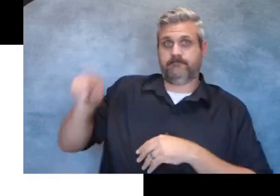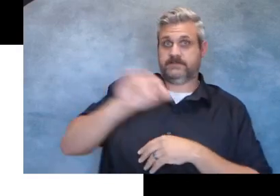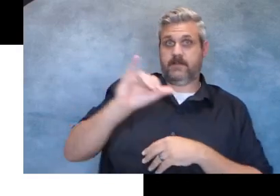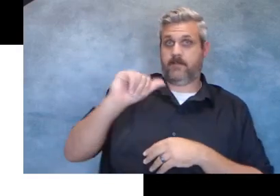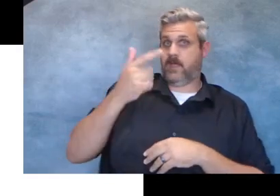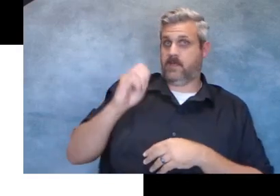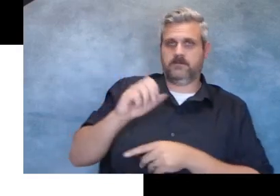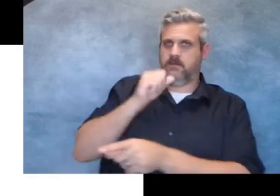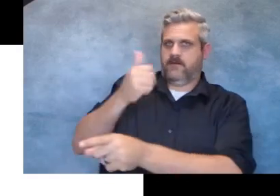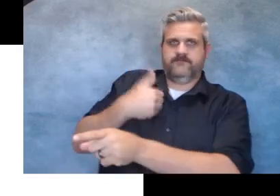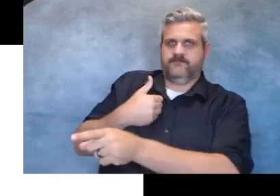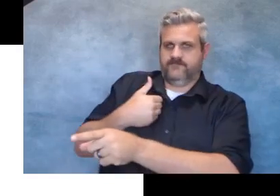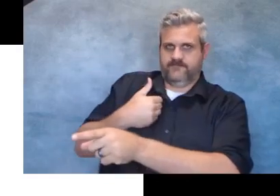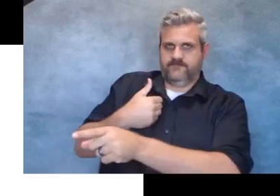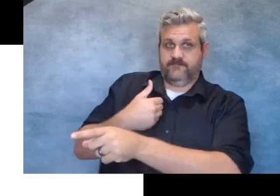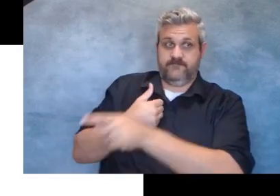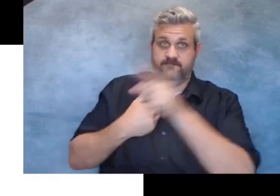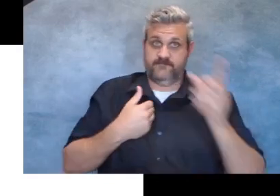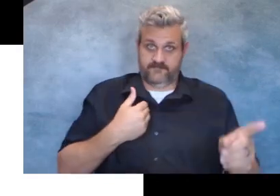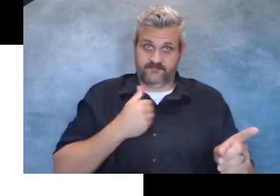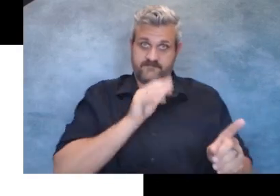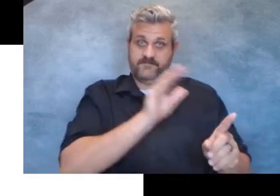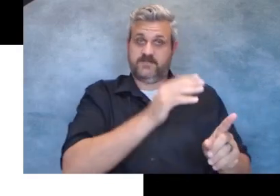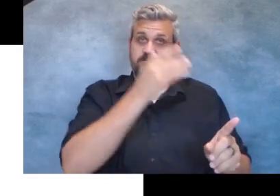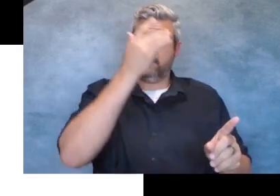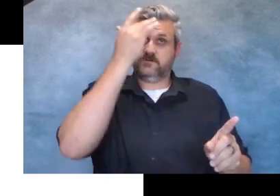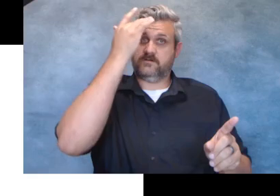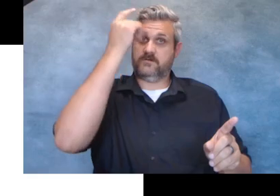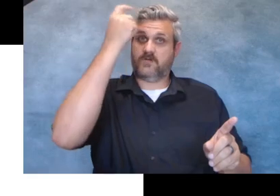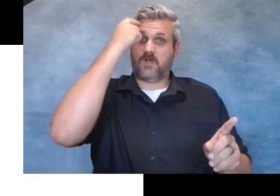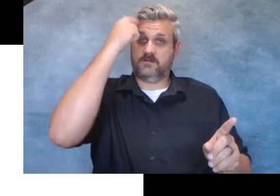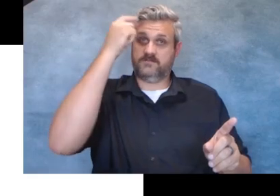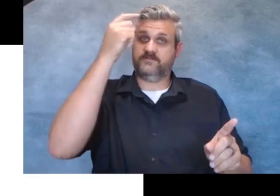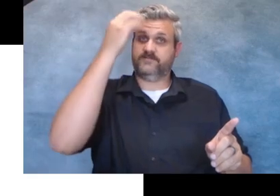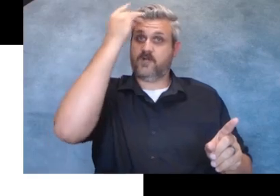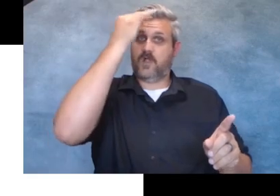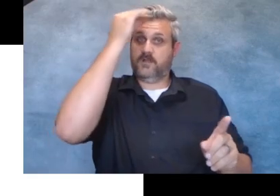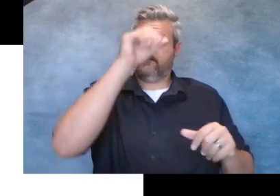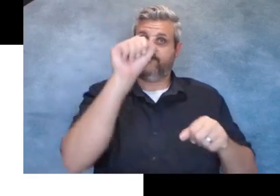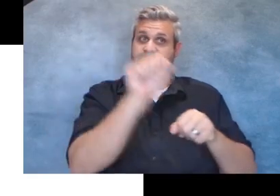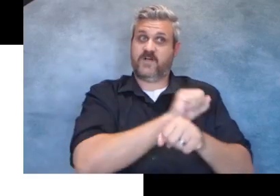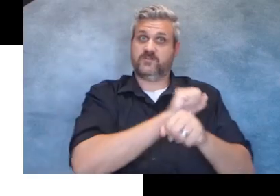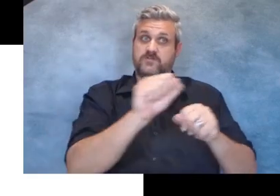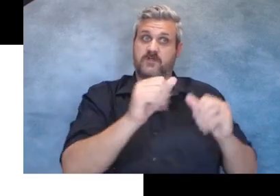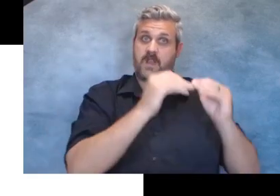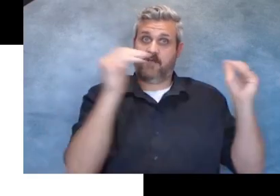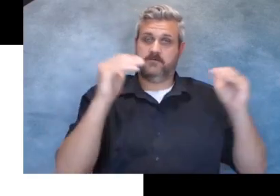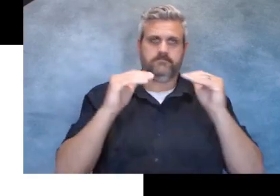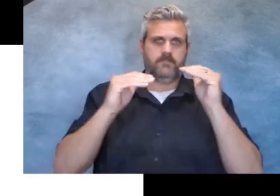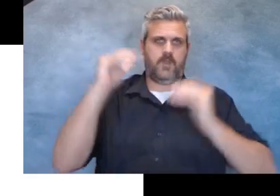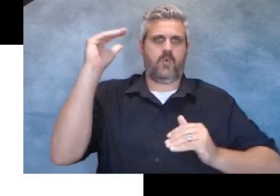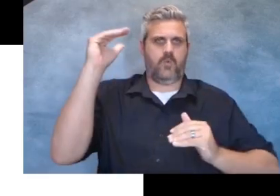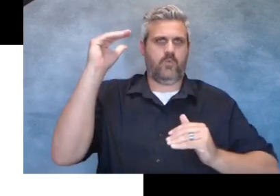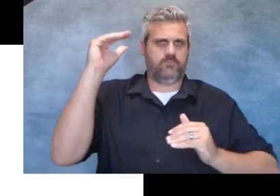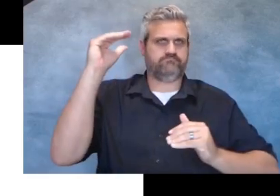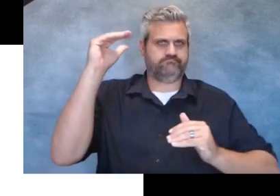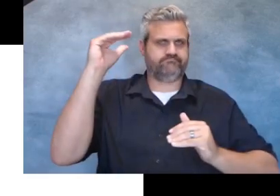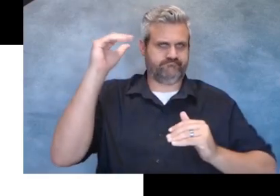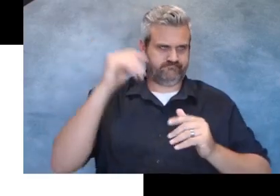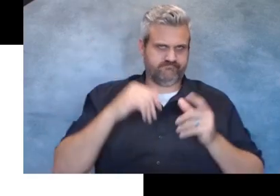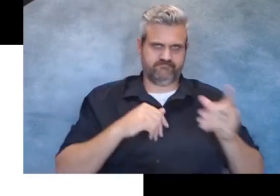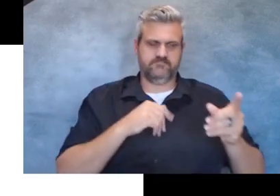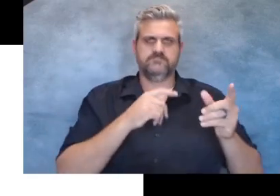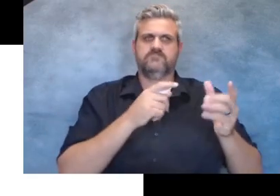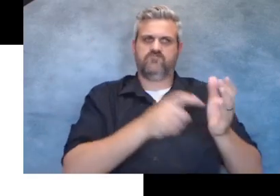peers. The student's cognitive functioning level is sustainably below his same age peers, and he